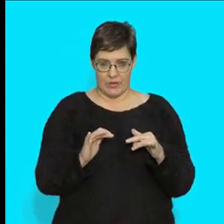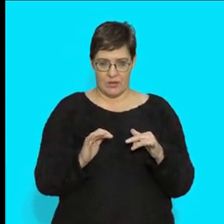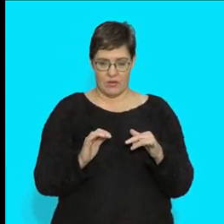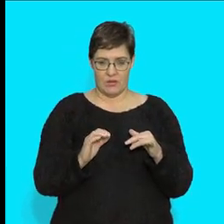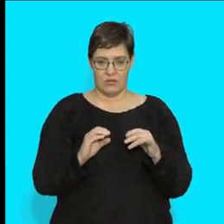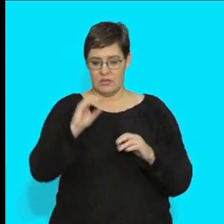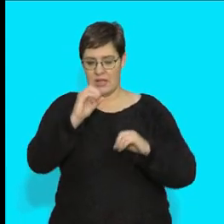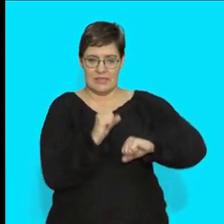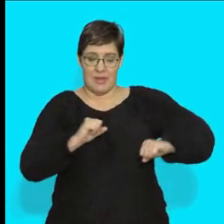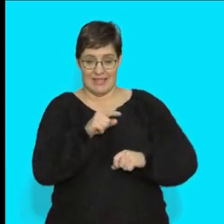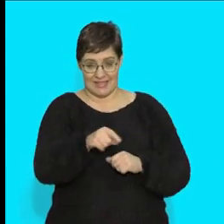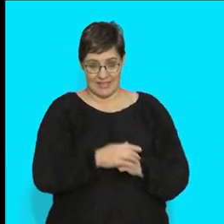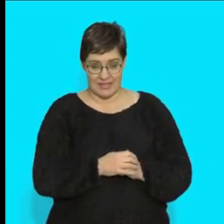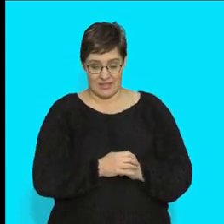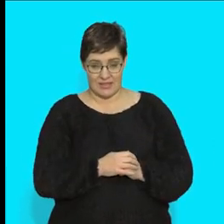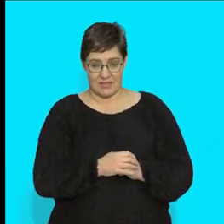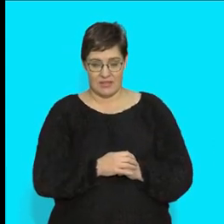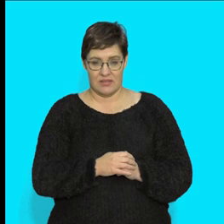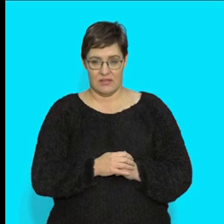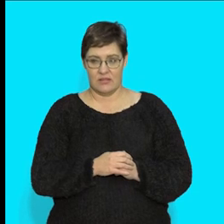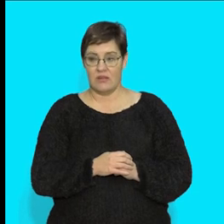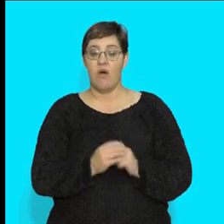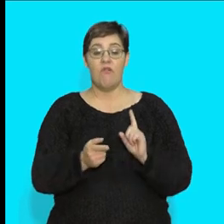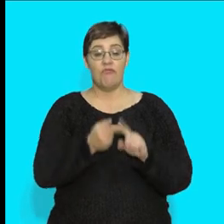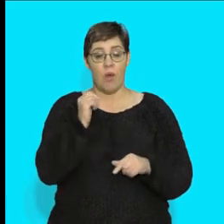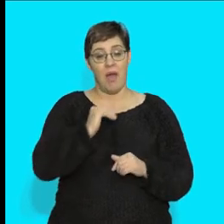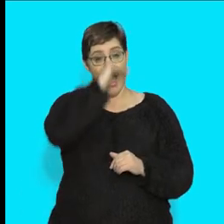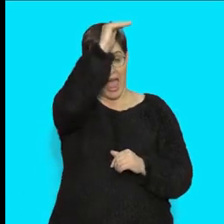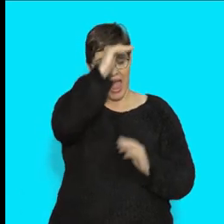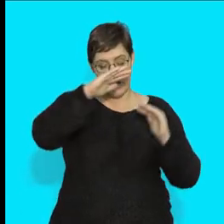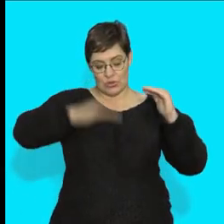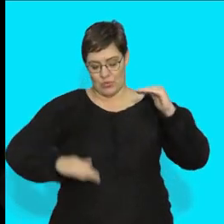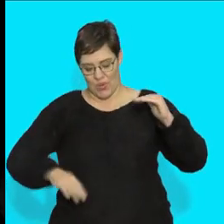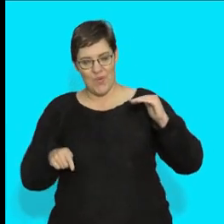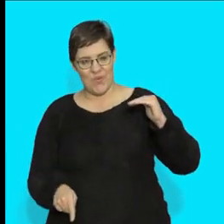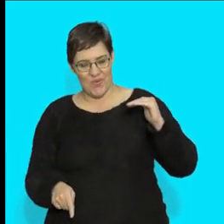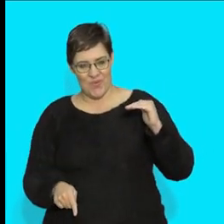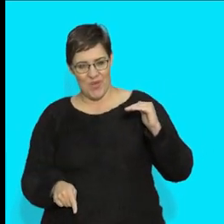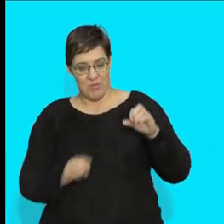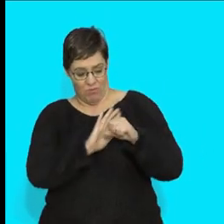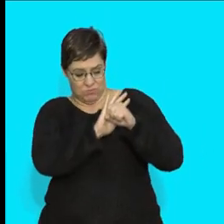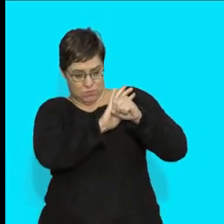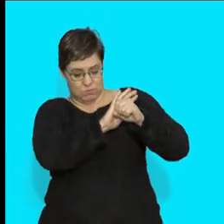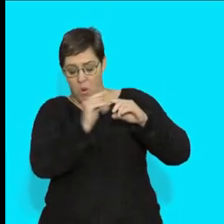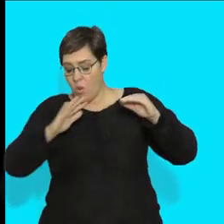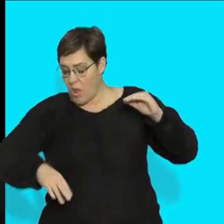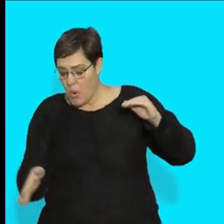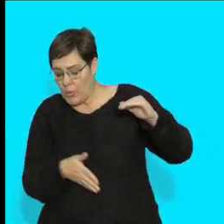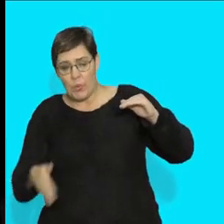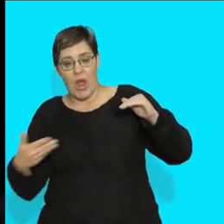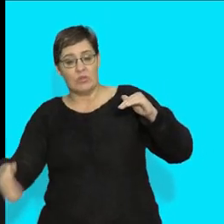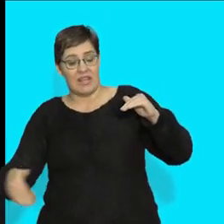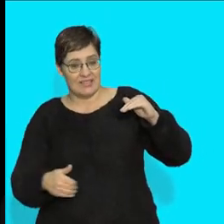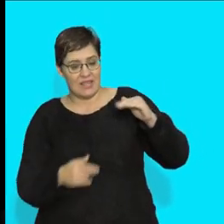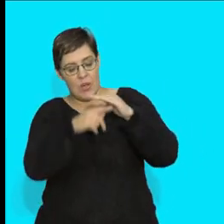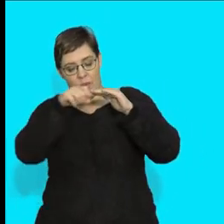right, spaces. And water is going to move from a high concentration to a low concentration. And